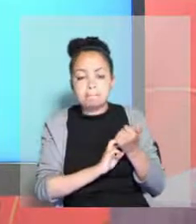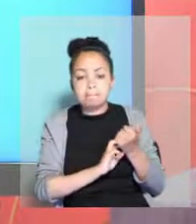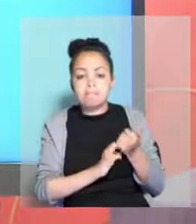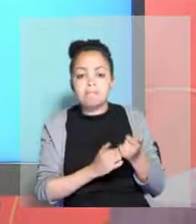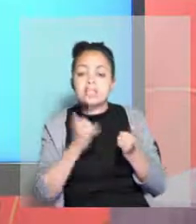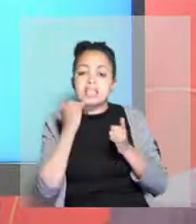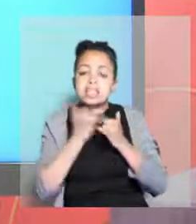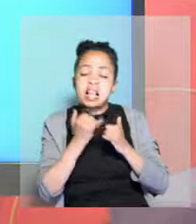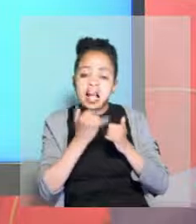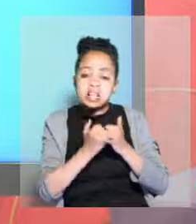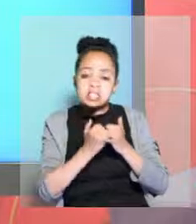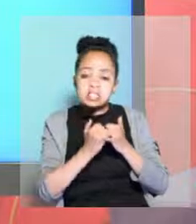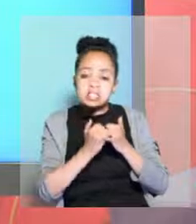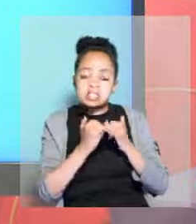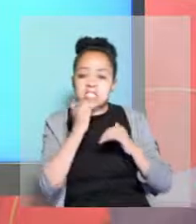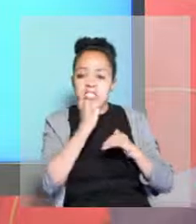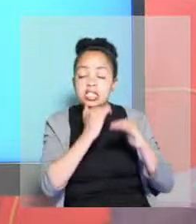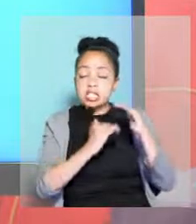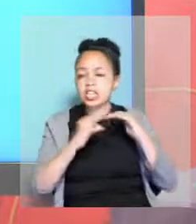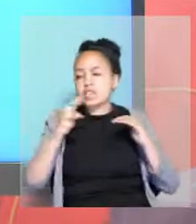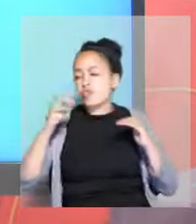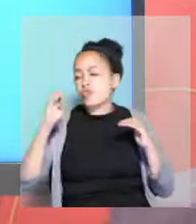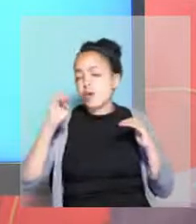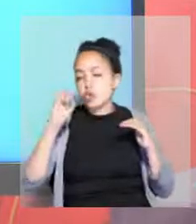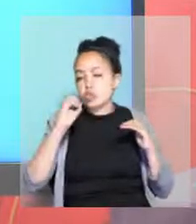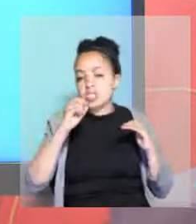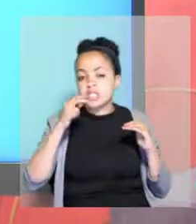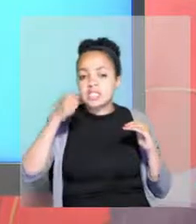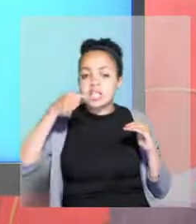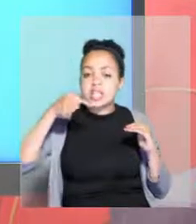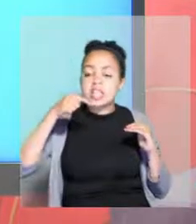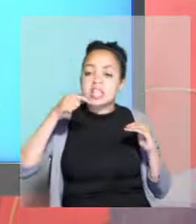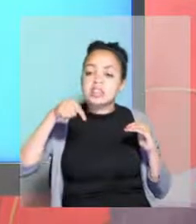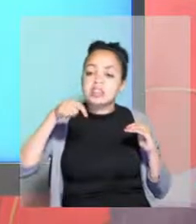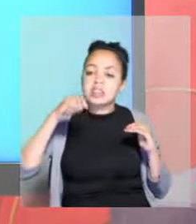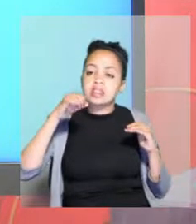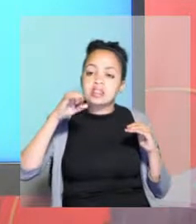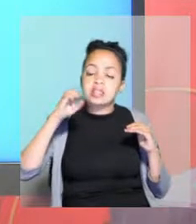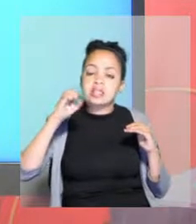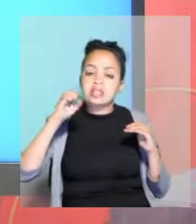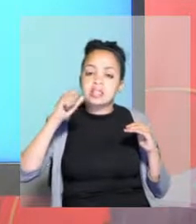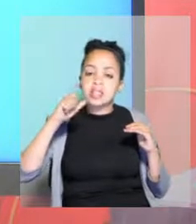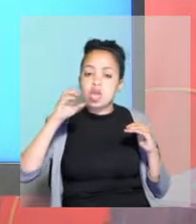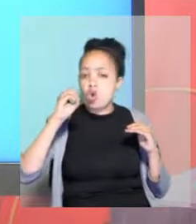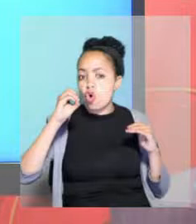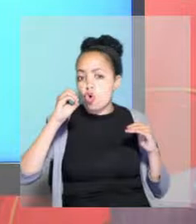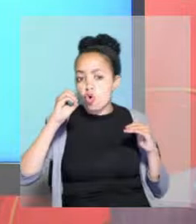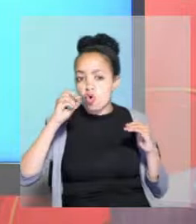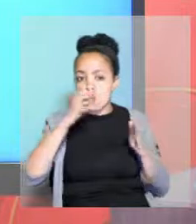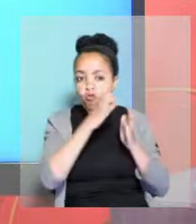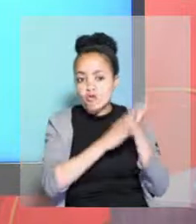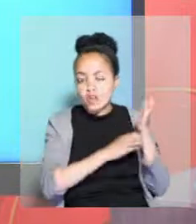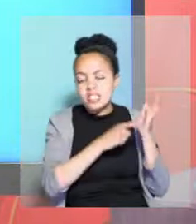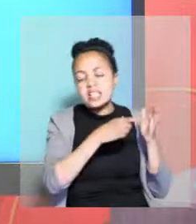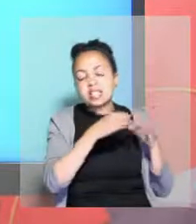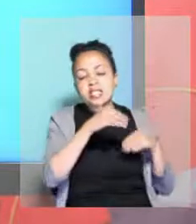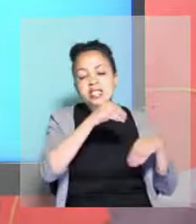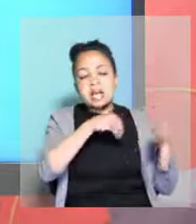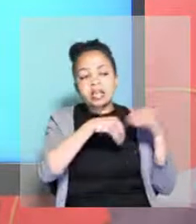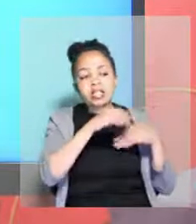And the last stage of meiosis 1 is telophase 1. Most probably, the